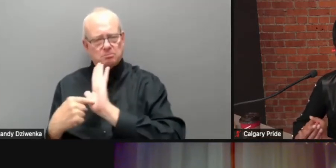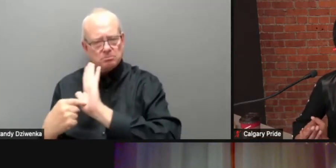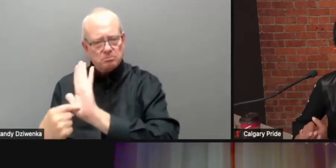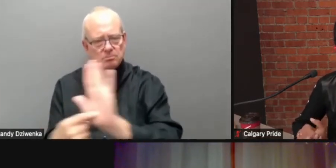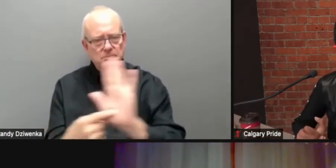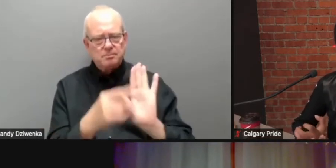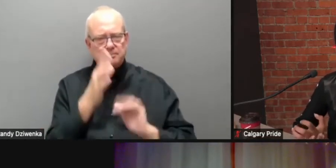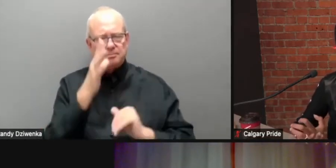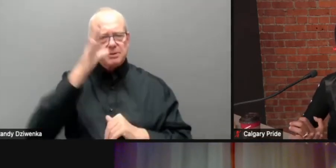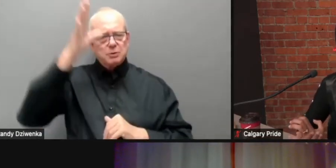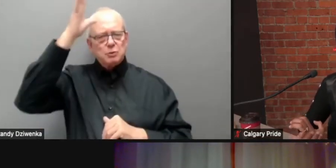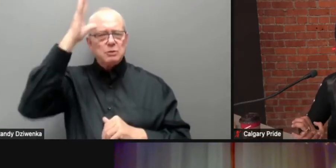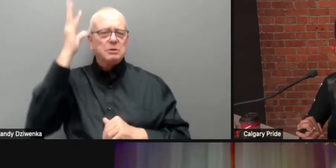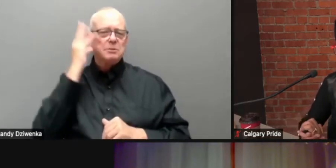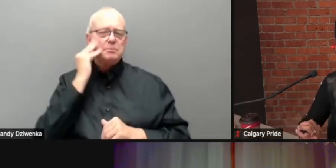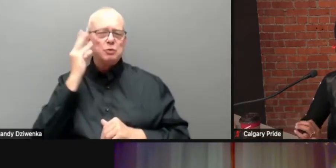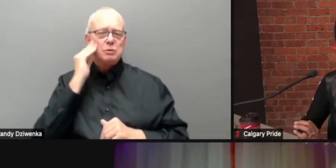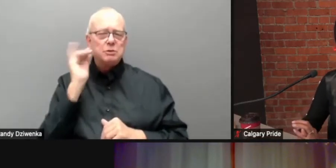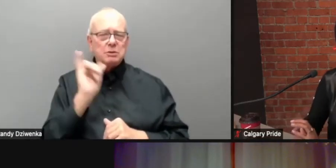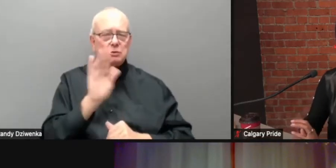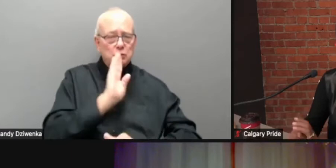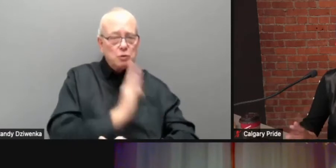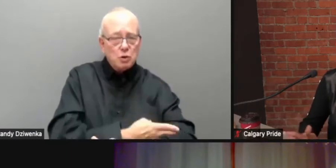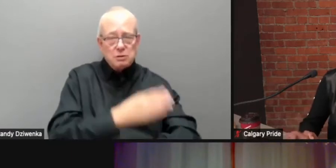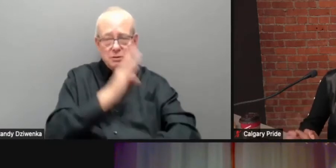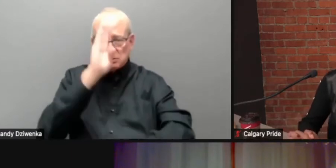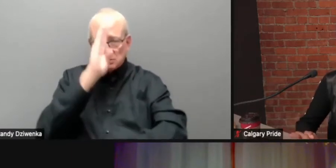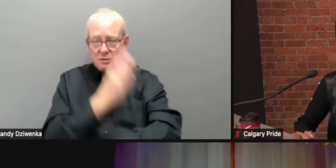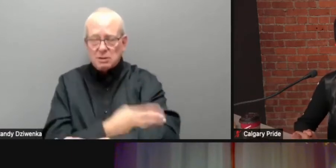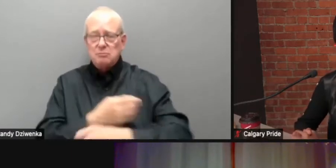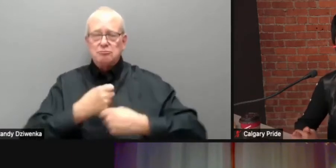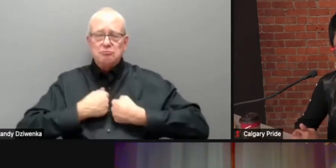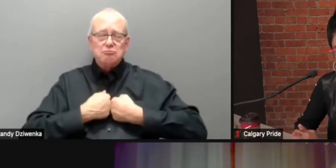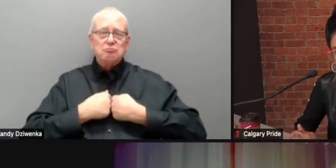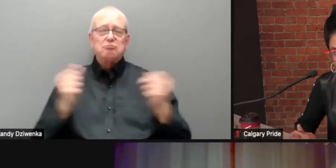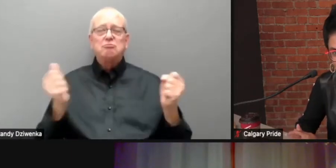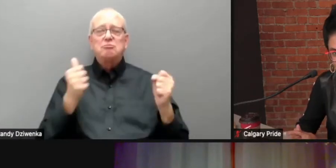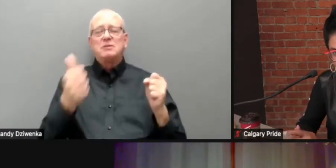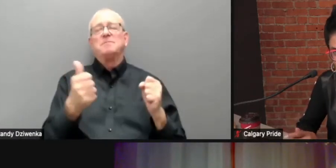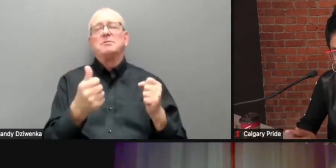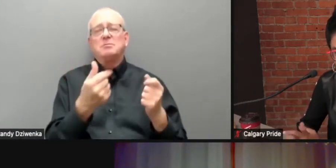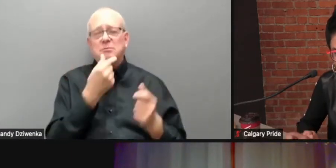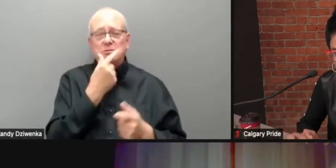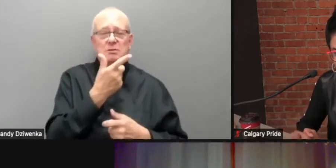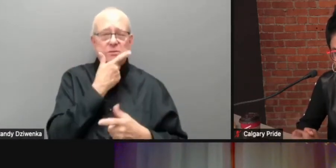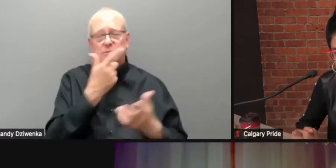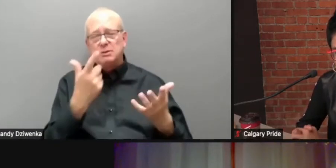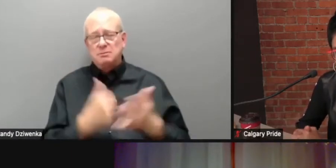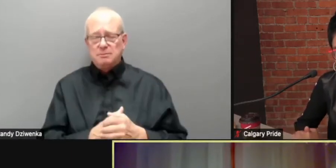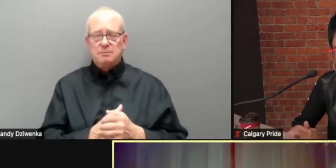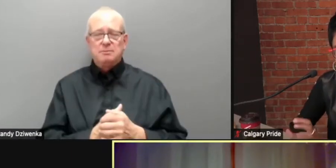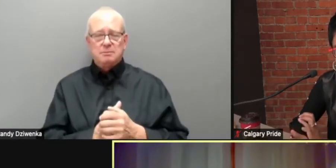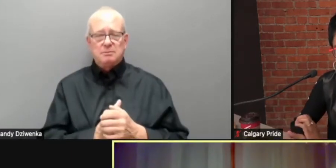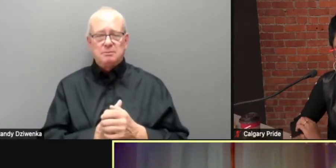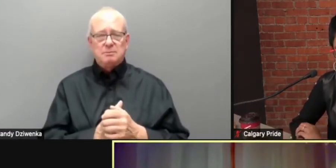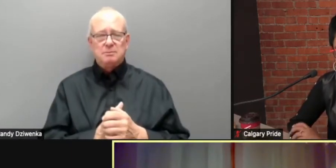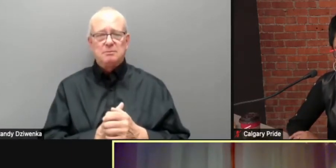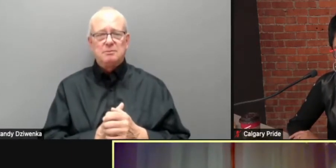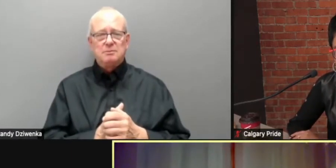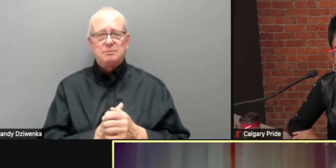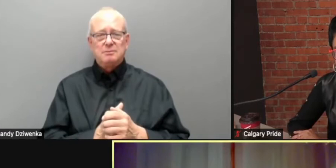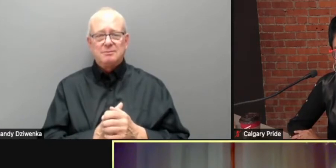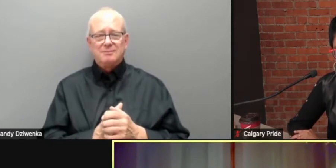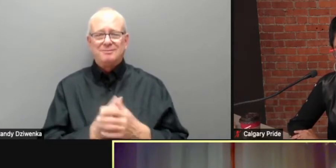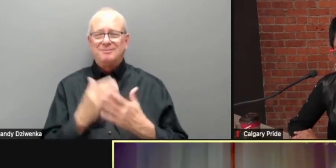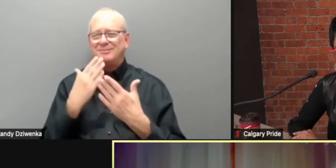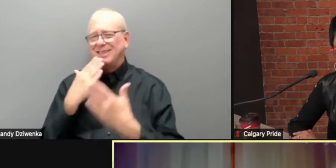Suresh. I'm so excited for you to be part of this conversation today. Thank you for having us.